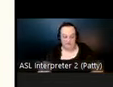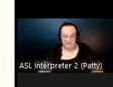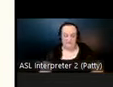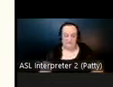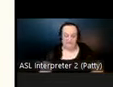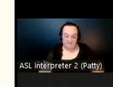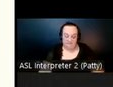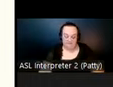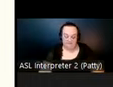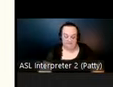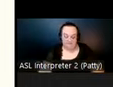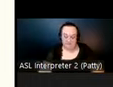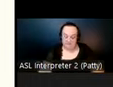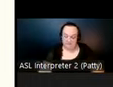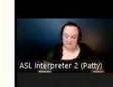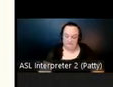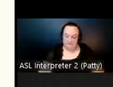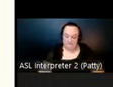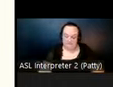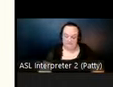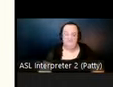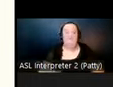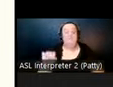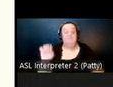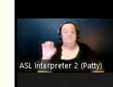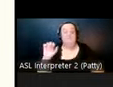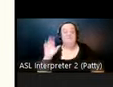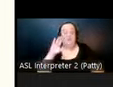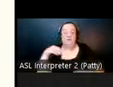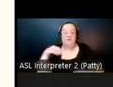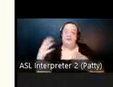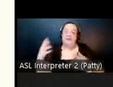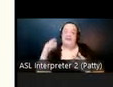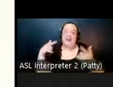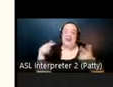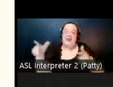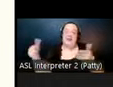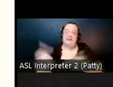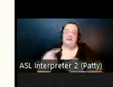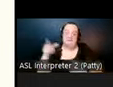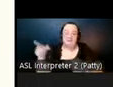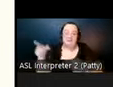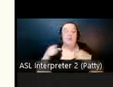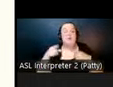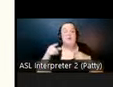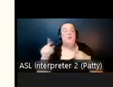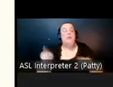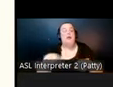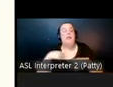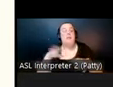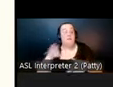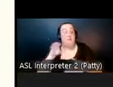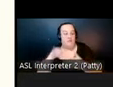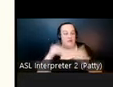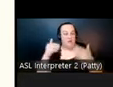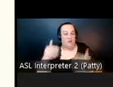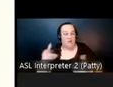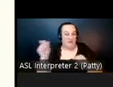Aaron, since you gave me that nice bio. And while I'm doing that, go ahead and take